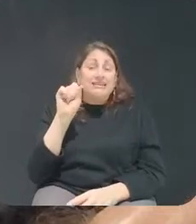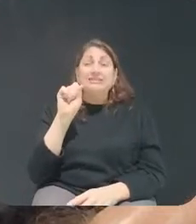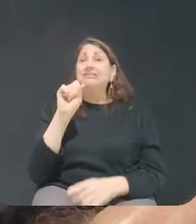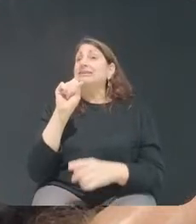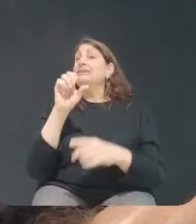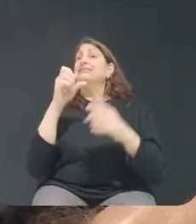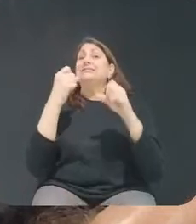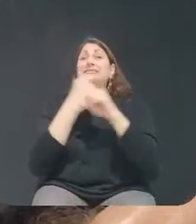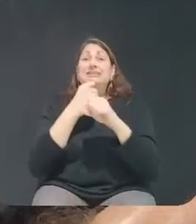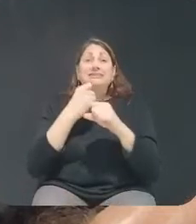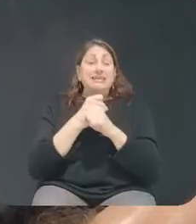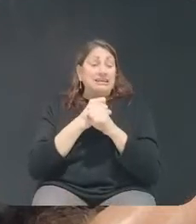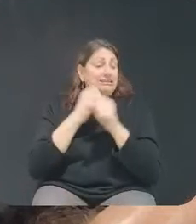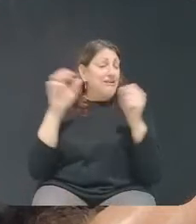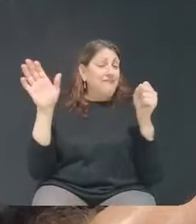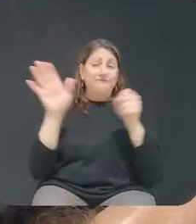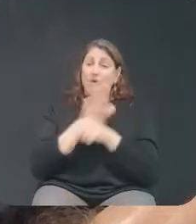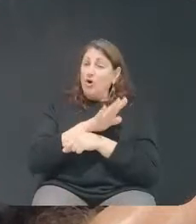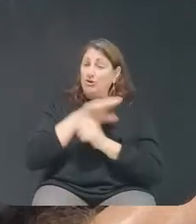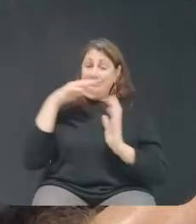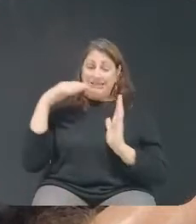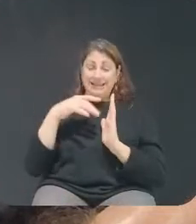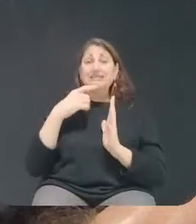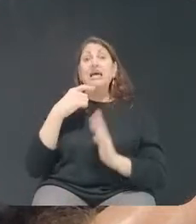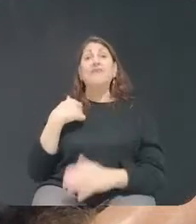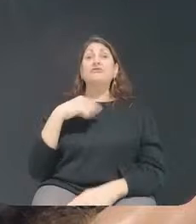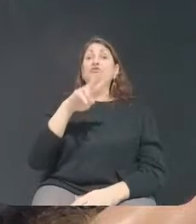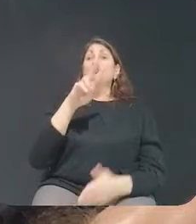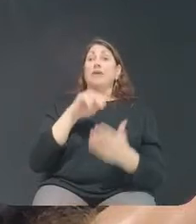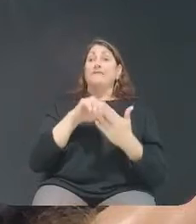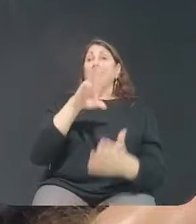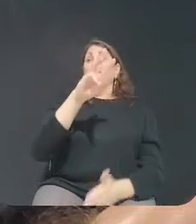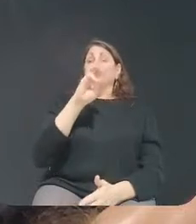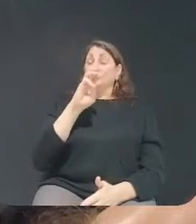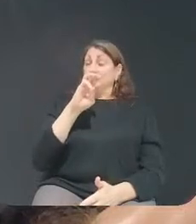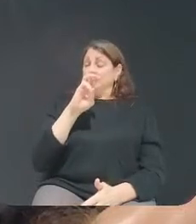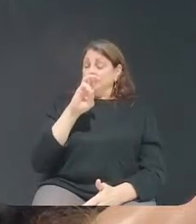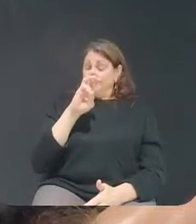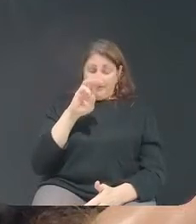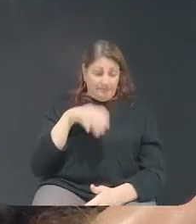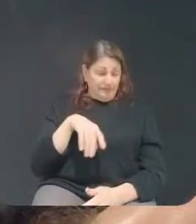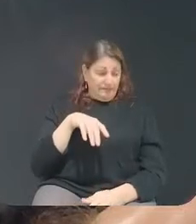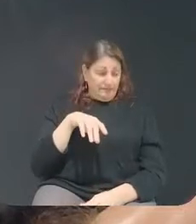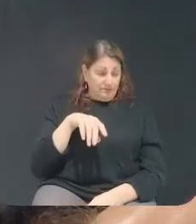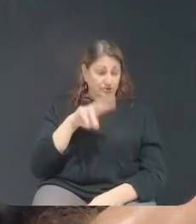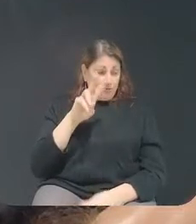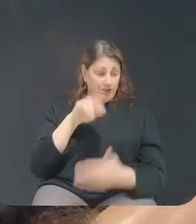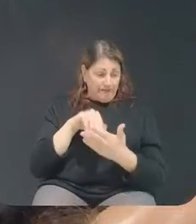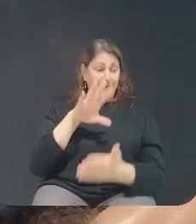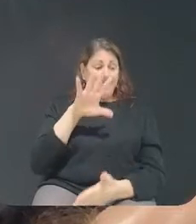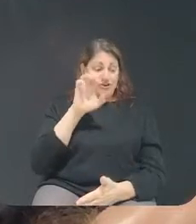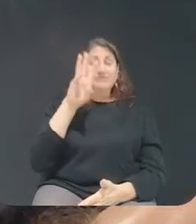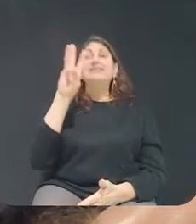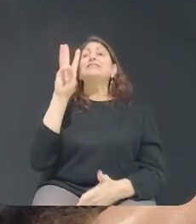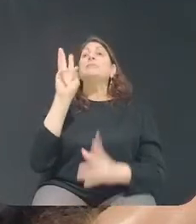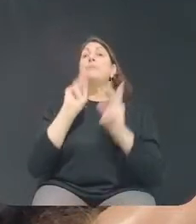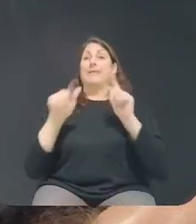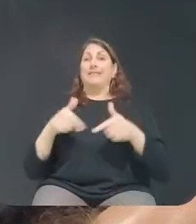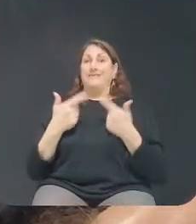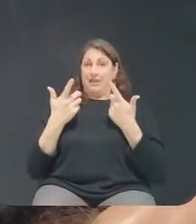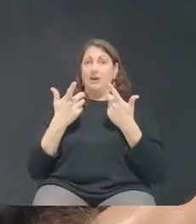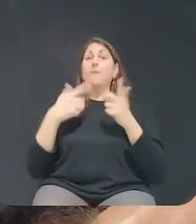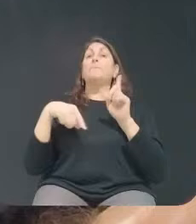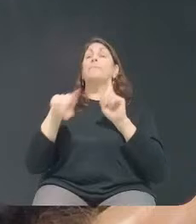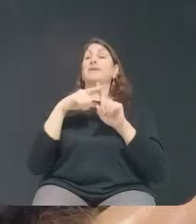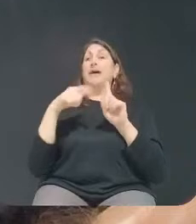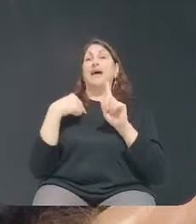study determined that there were 2,500 residents and approximately 1,500, quote, homeless and unemployable